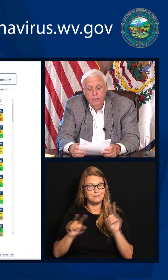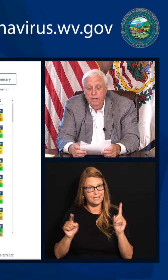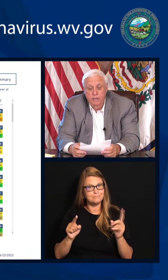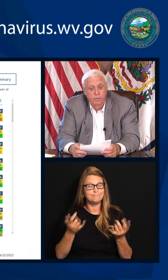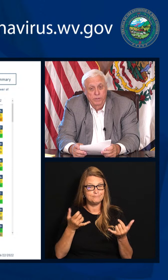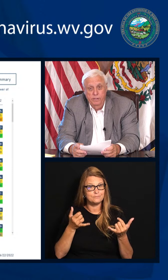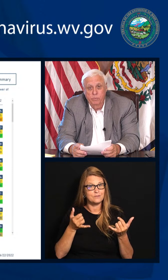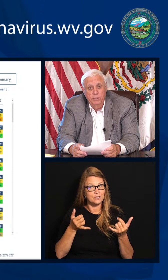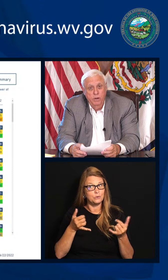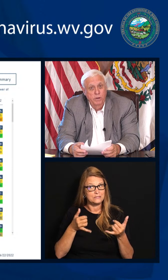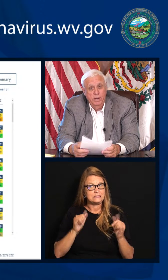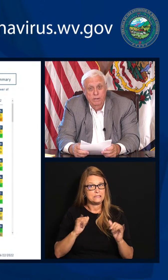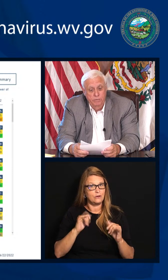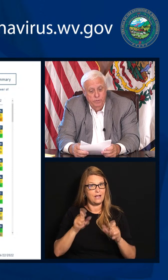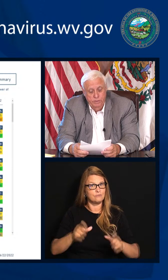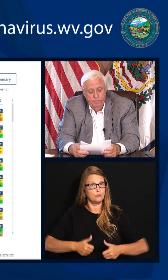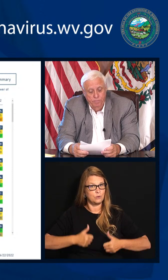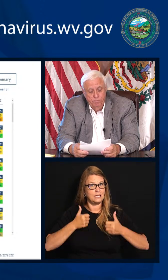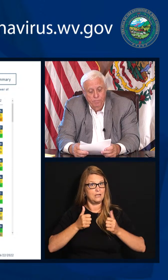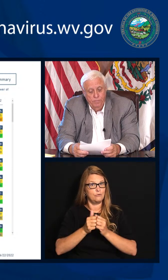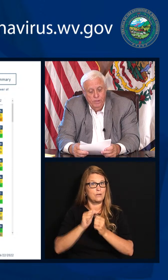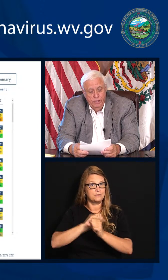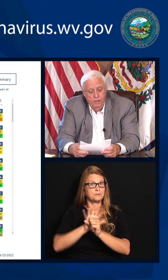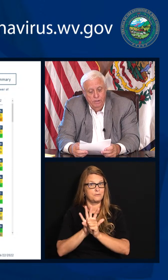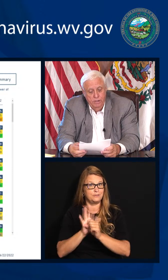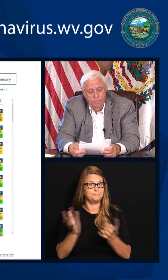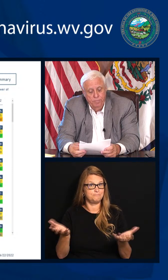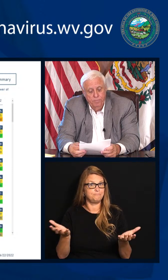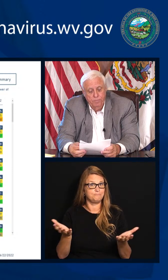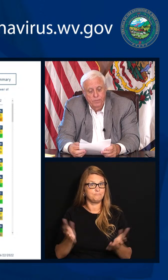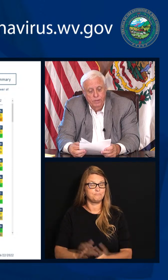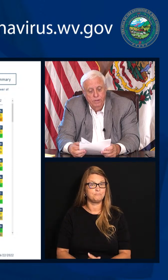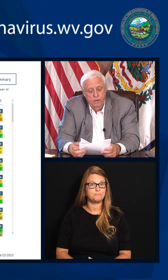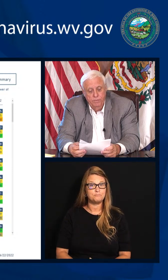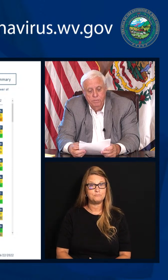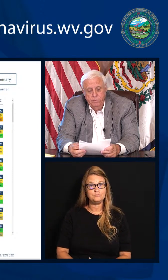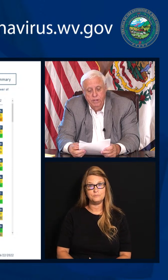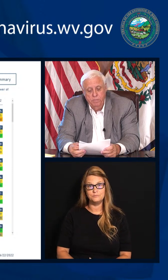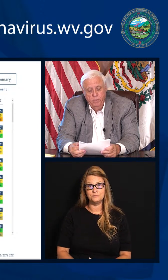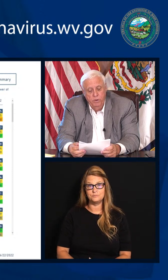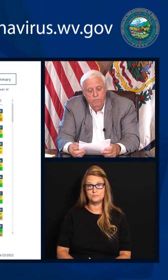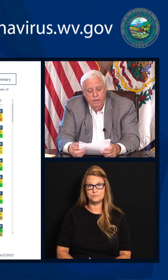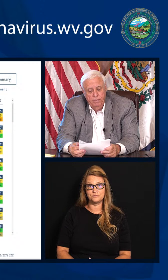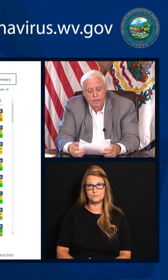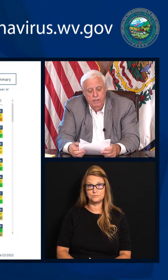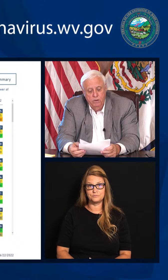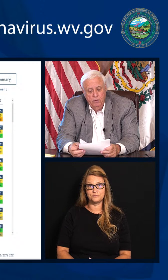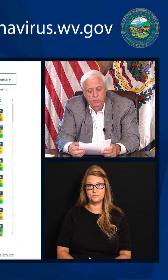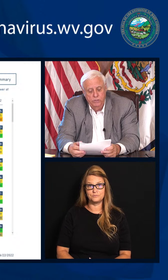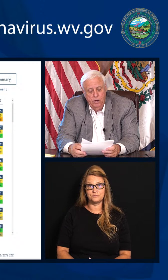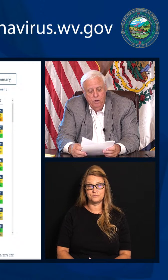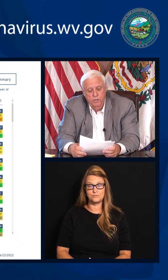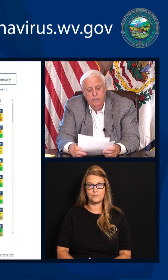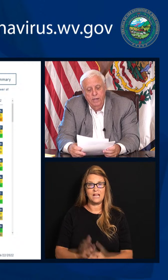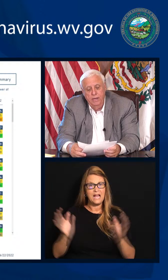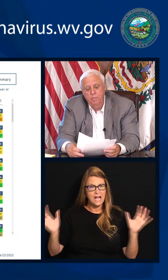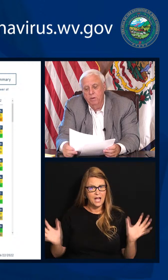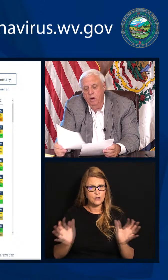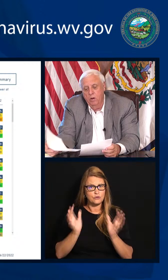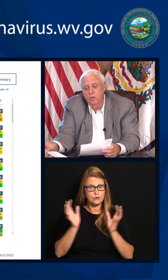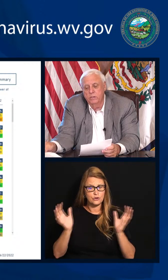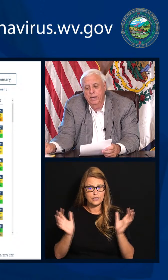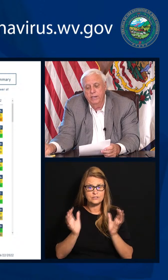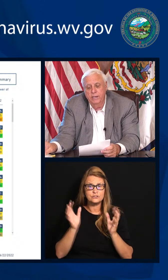we got to live with this. We know we got to live with it. And from the standpoint of, I encourage you all the